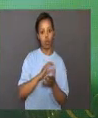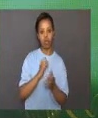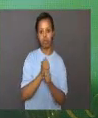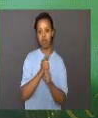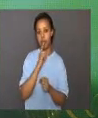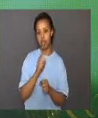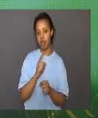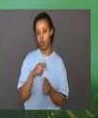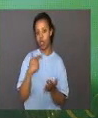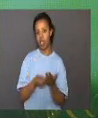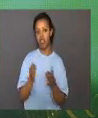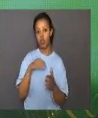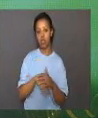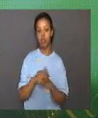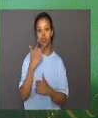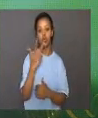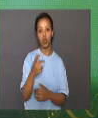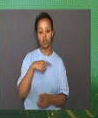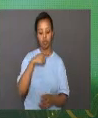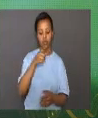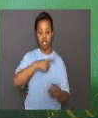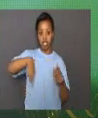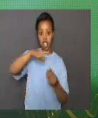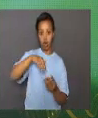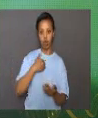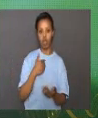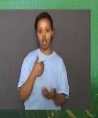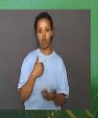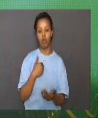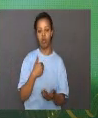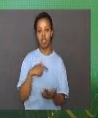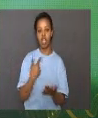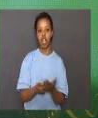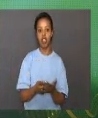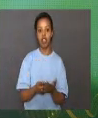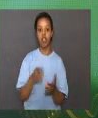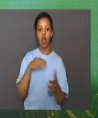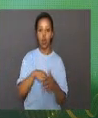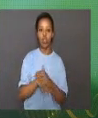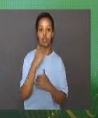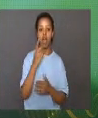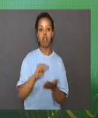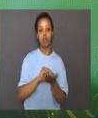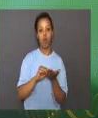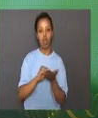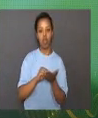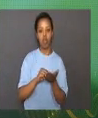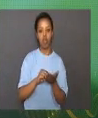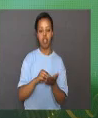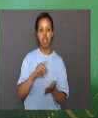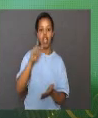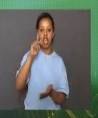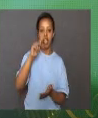3 turns of a cycle are required to output 1 molecule of TP.